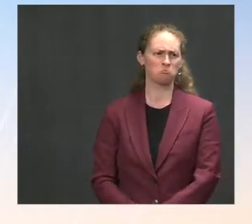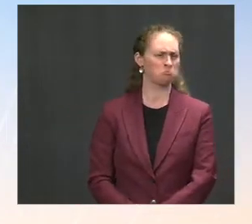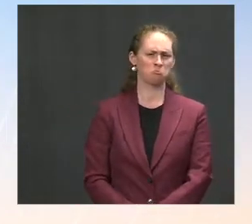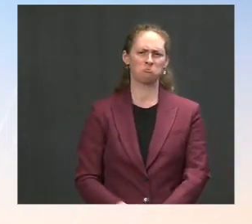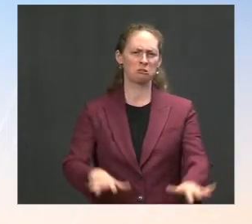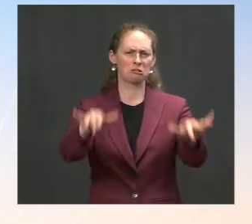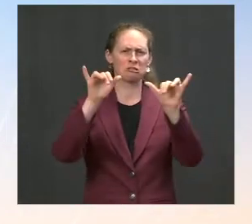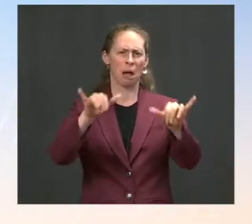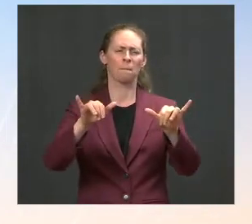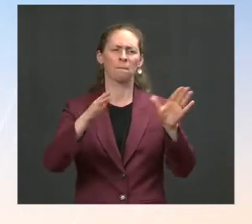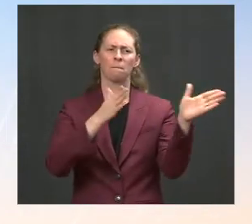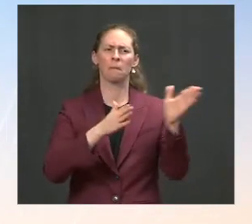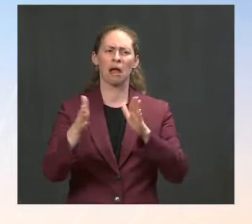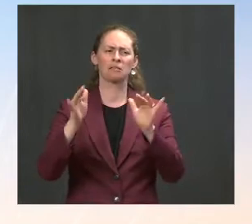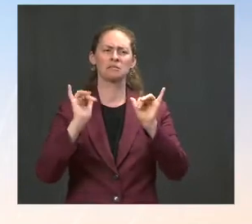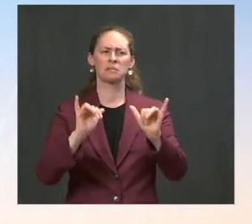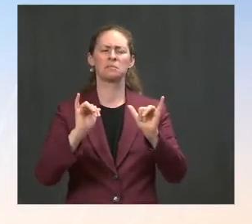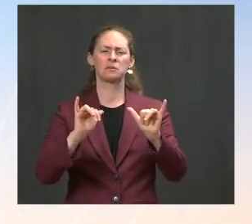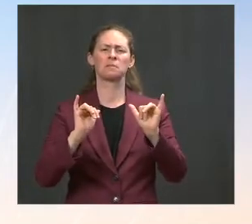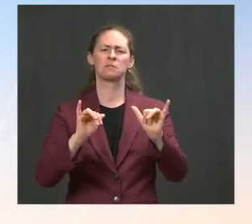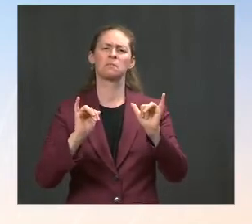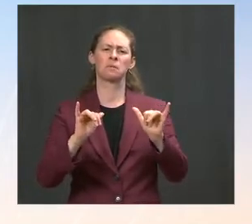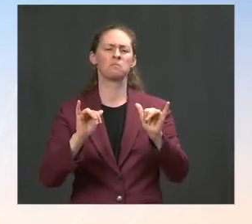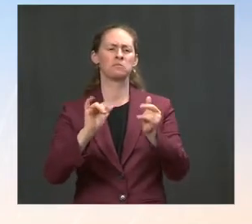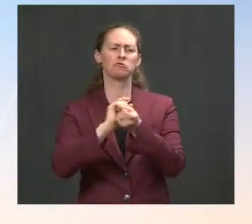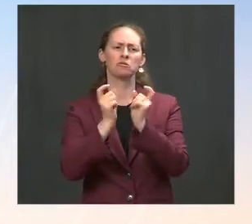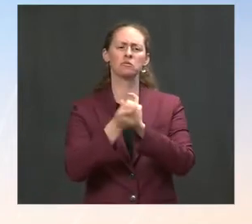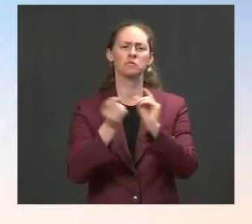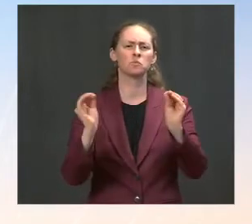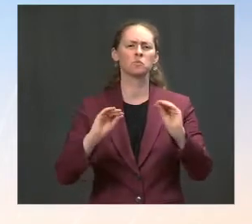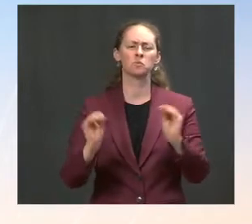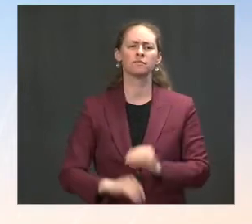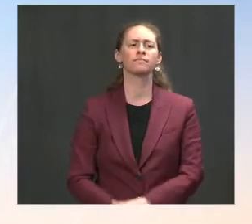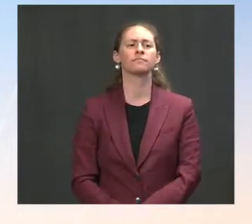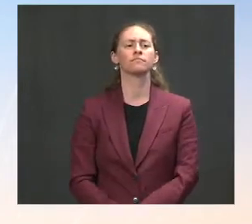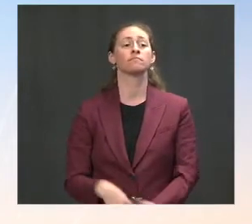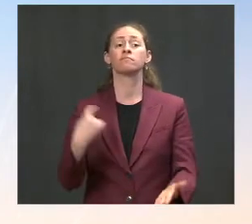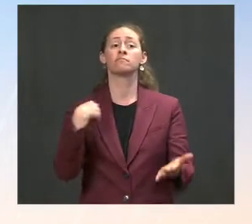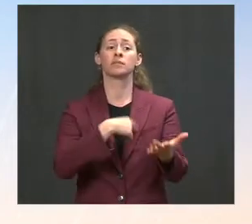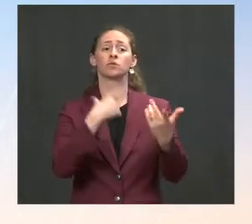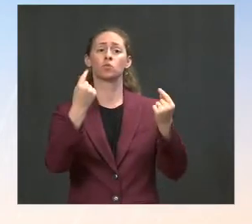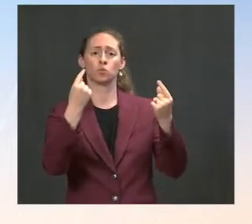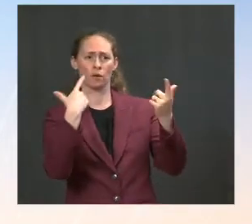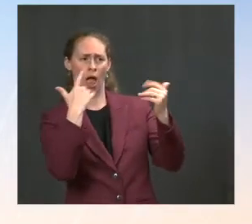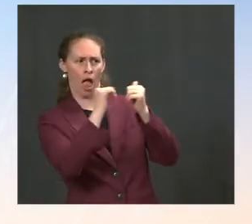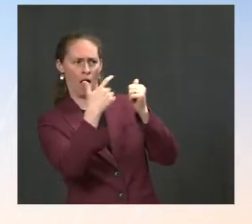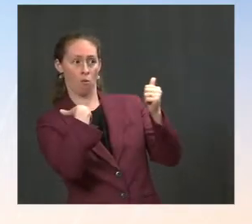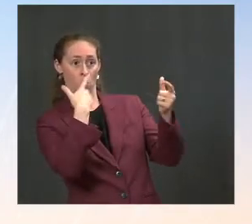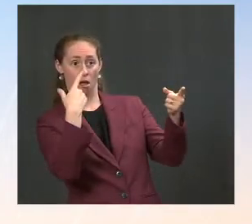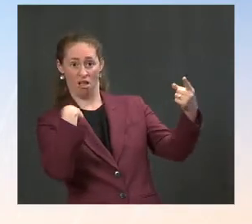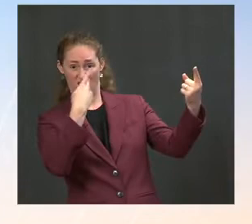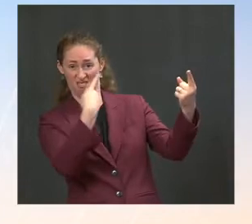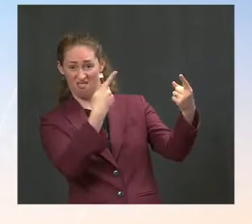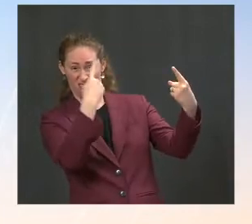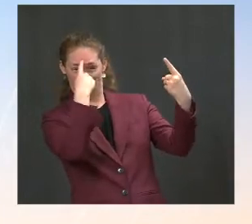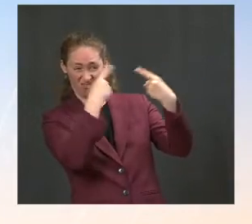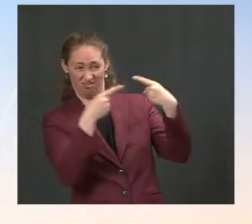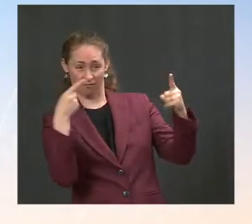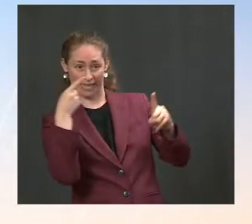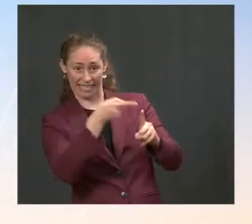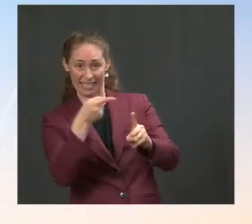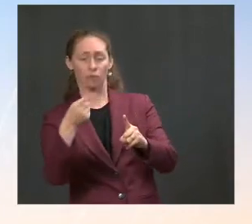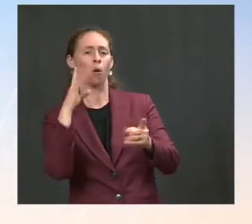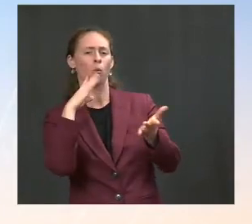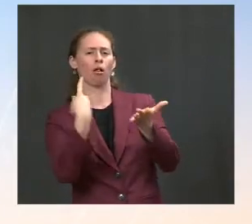only areas where we agree, but areas where we disagree when we have engagements and diplomatic meetings. In terms of